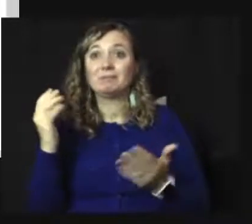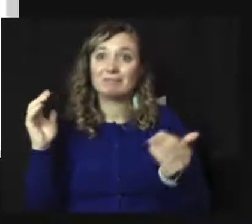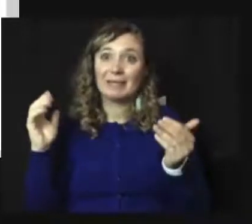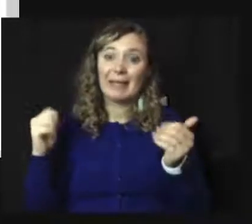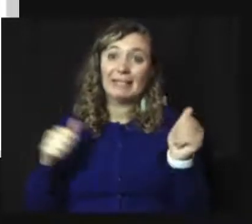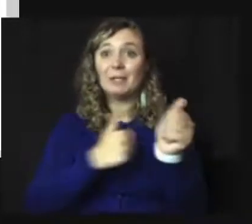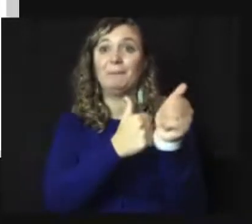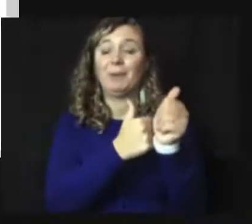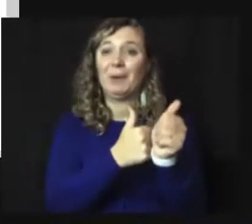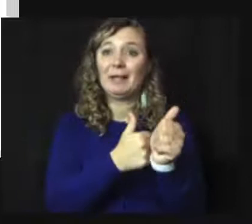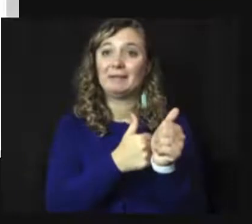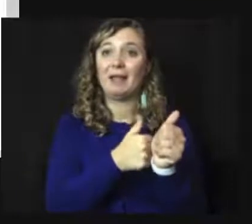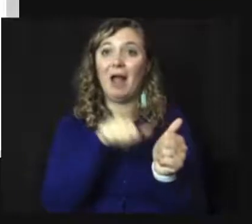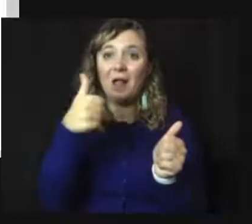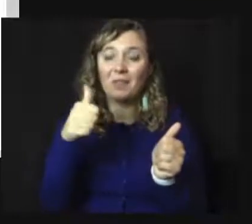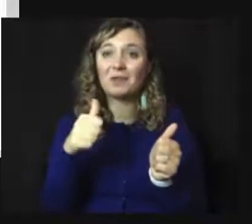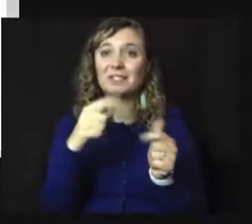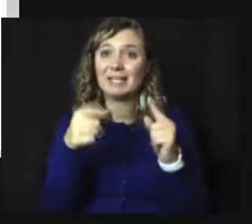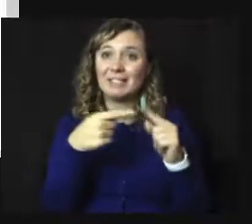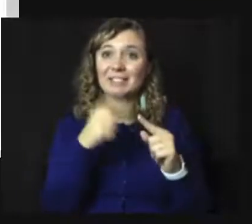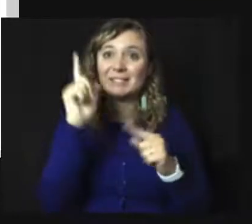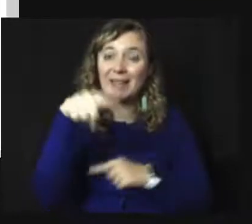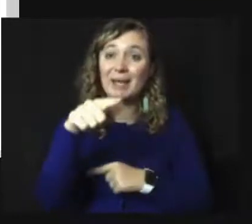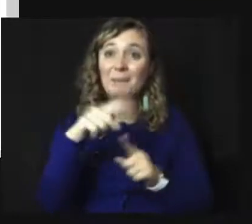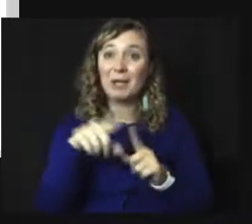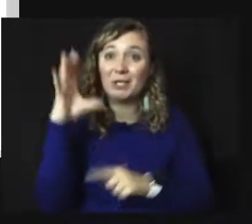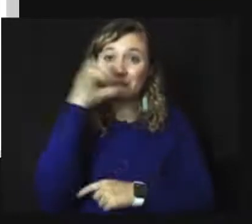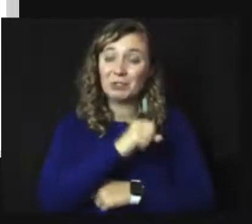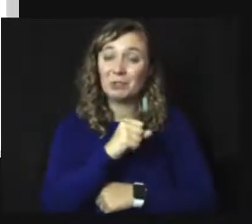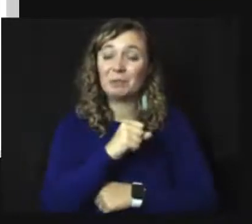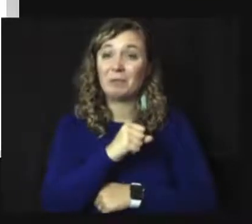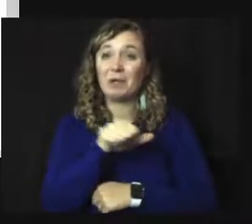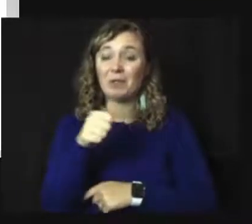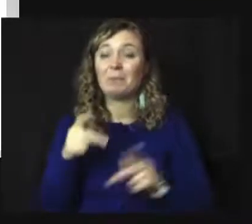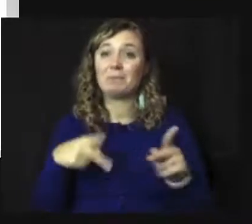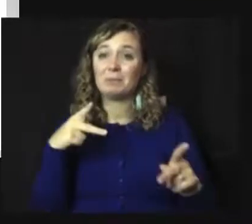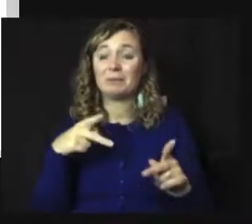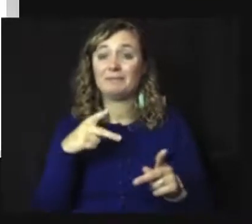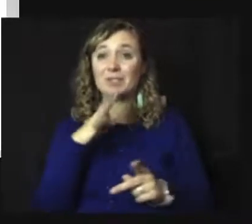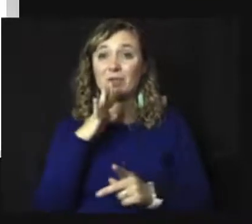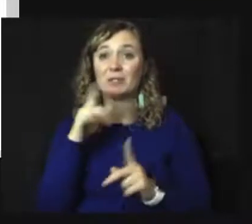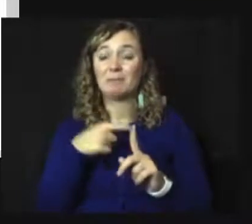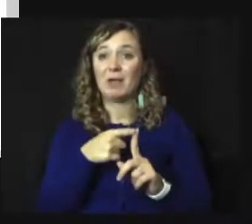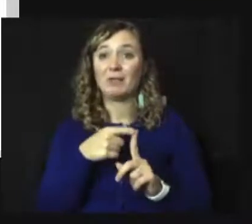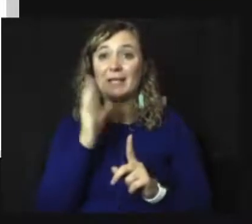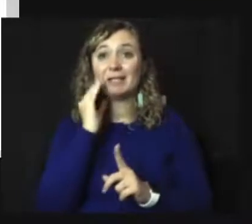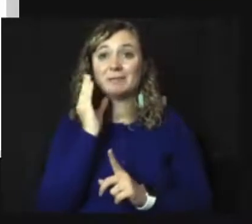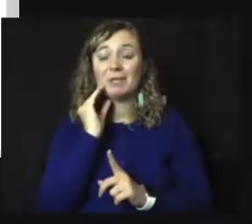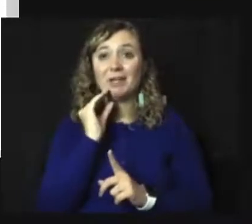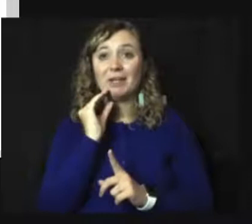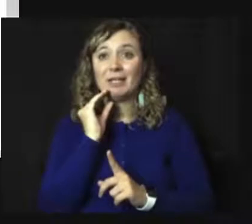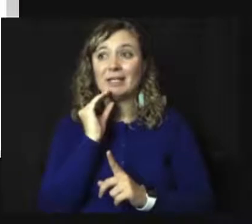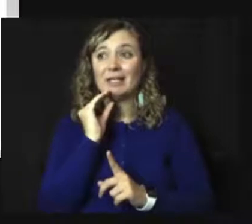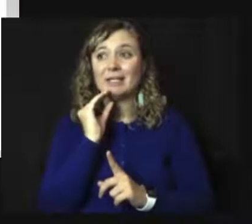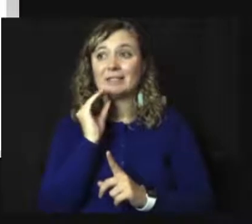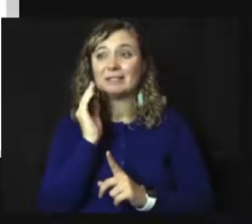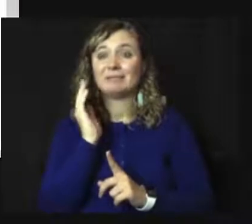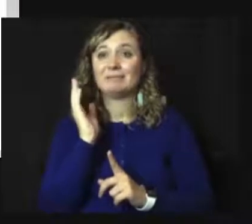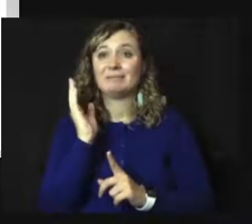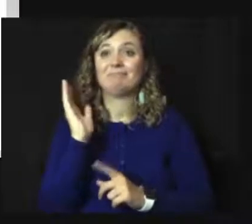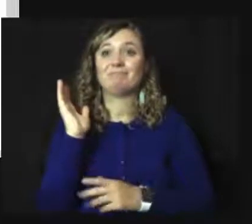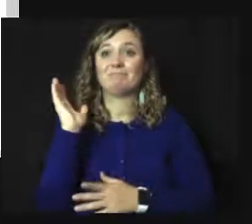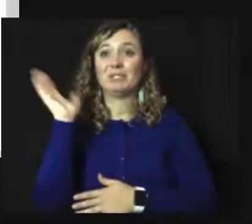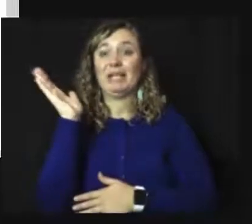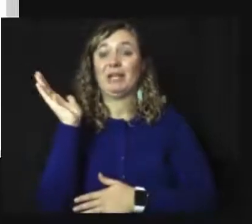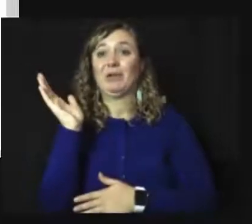but I assume that other people have probably talked about this experience of getting to present on a special interest or something that you're kind of